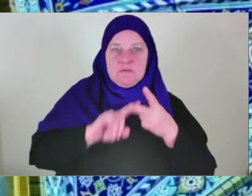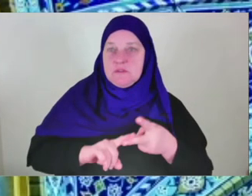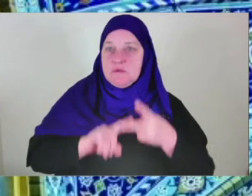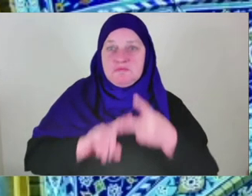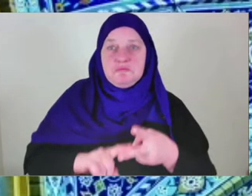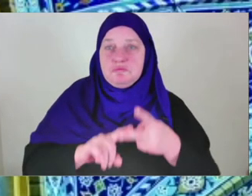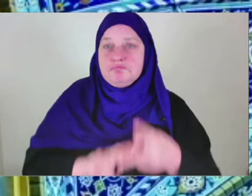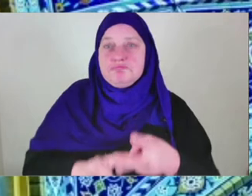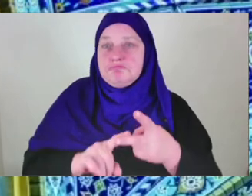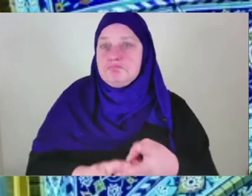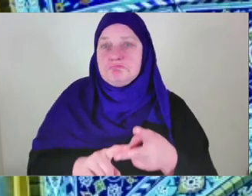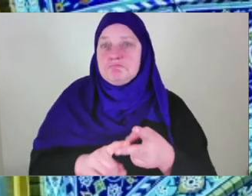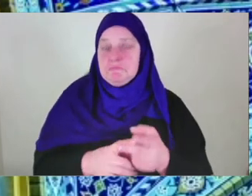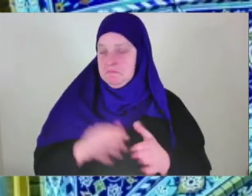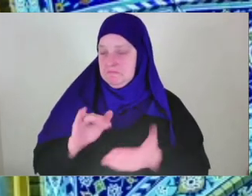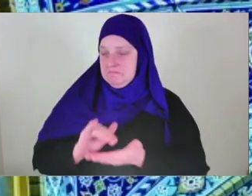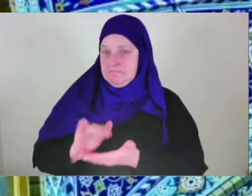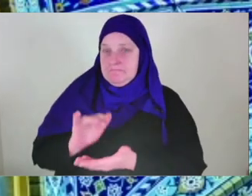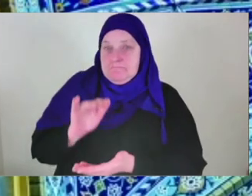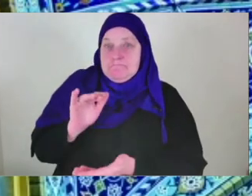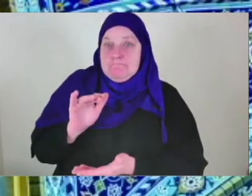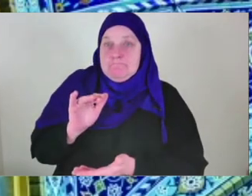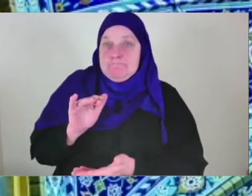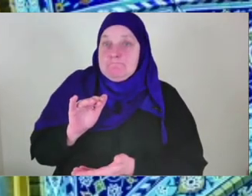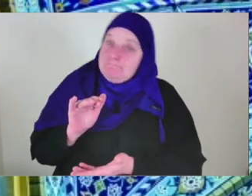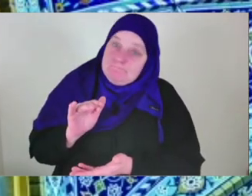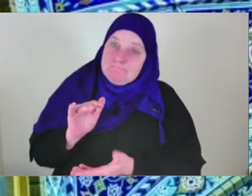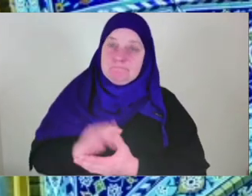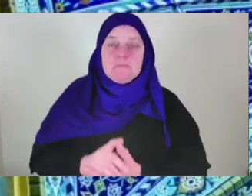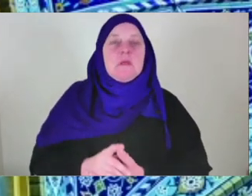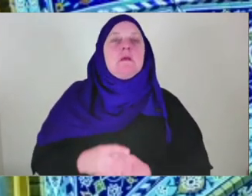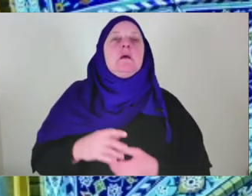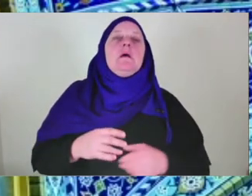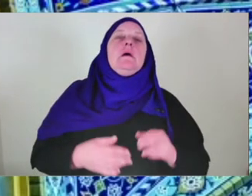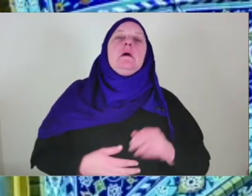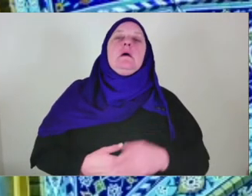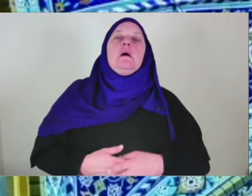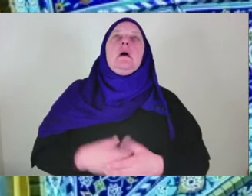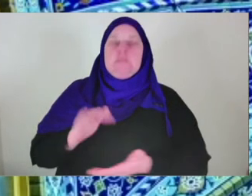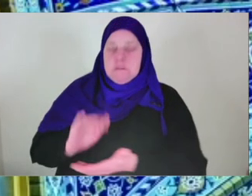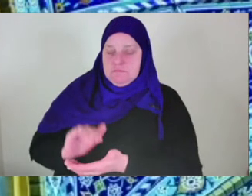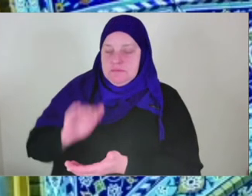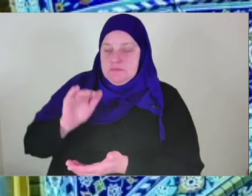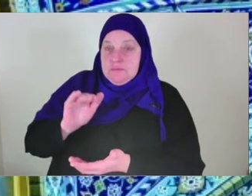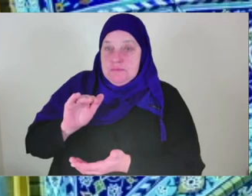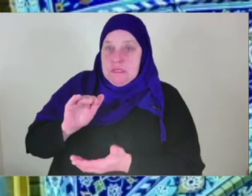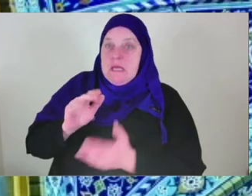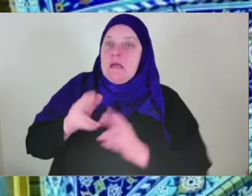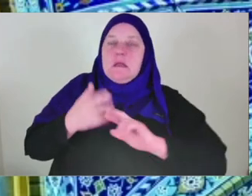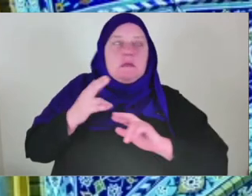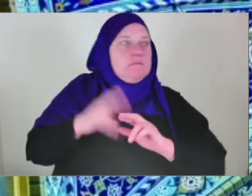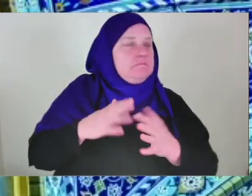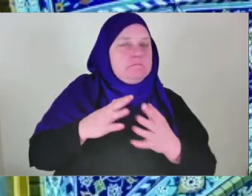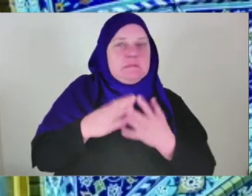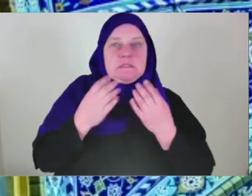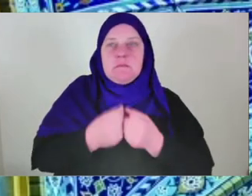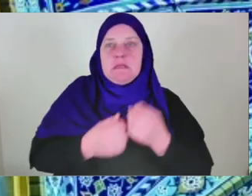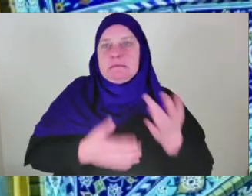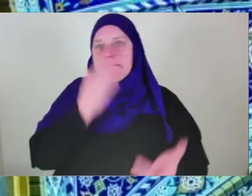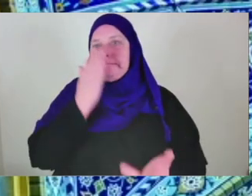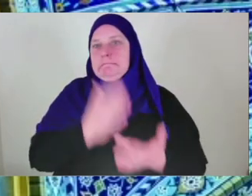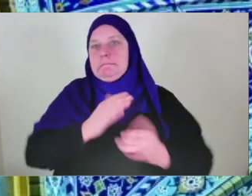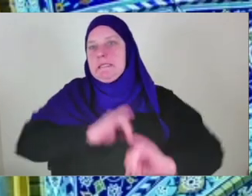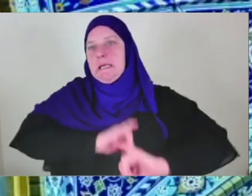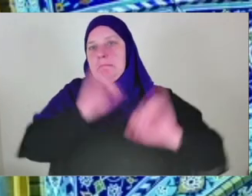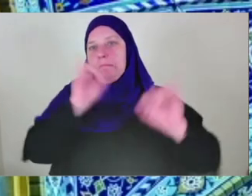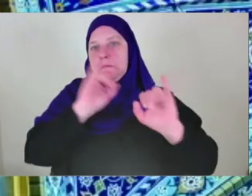year. If throughout the year there was any emergency need for that money, by all means, you can spend it, and it's part of your expenses.